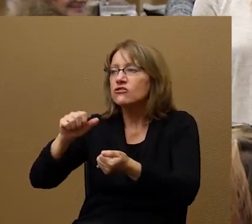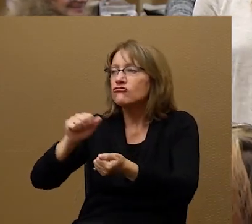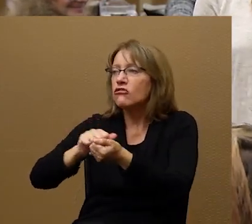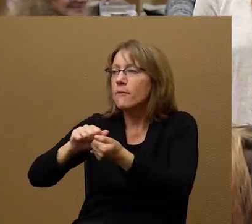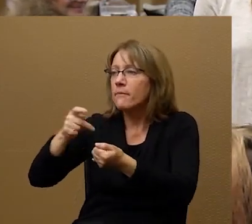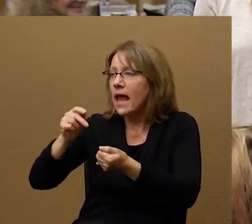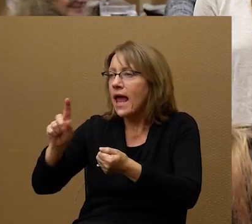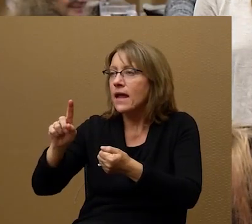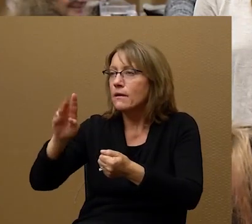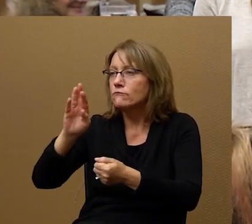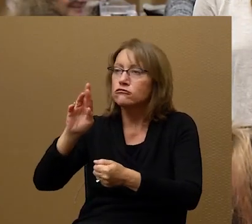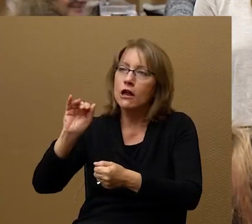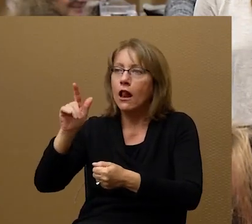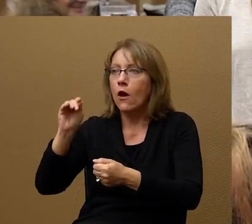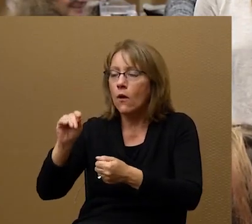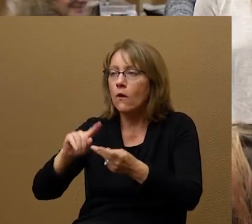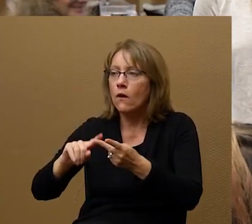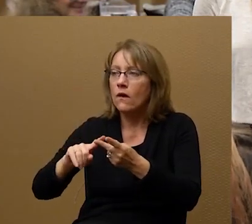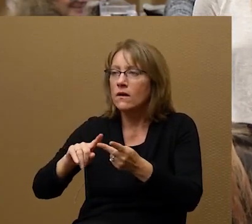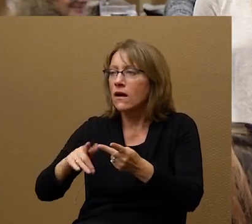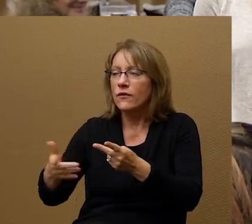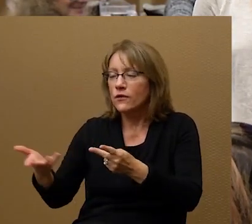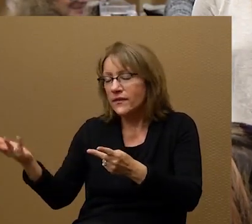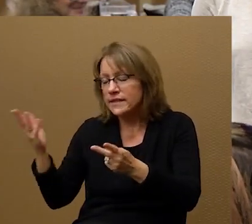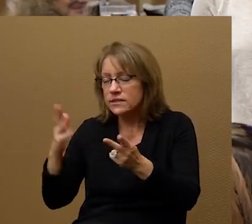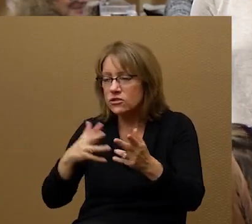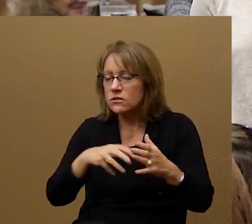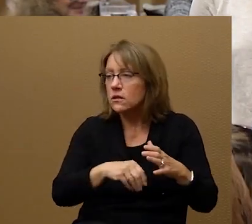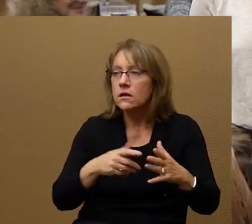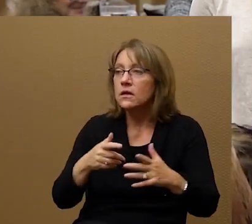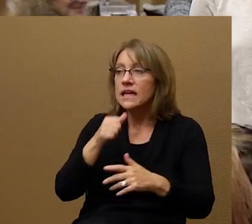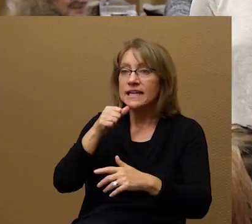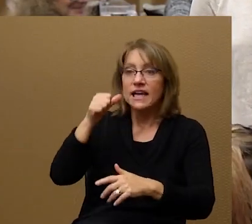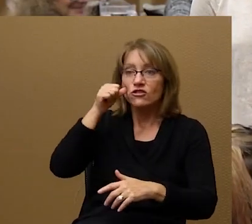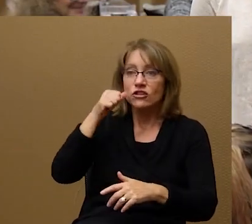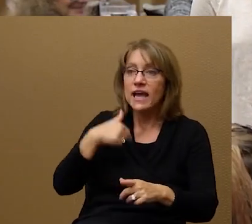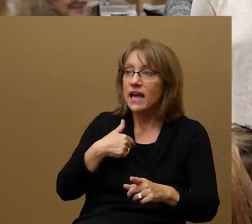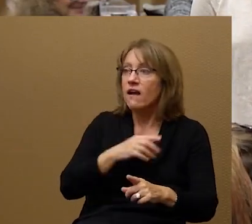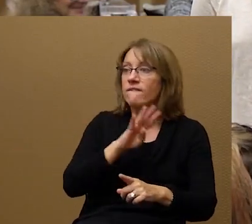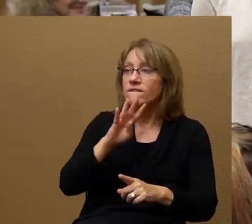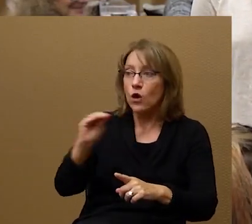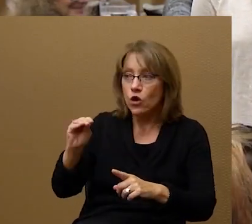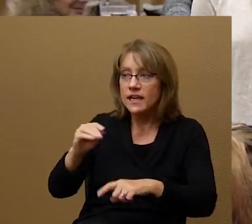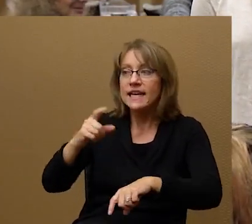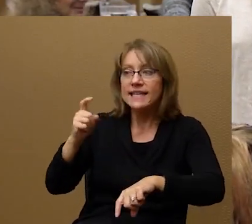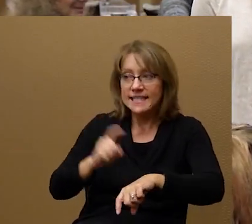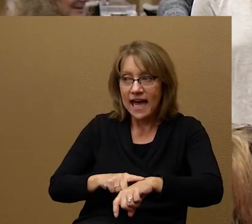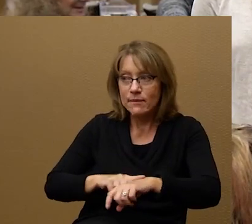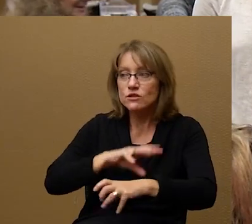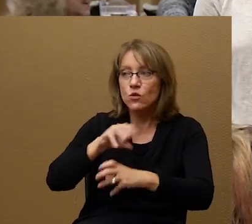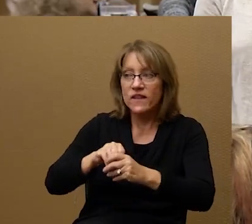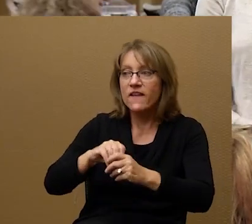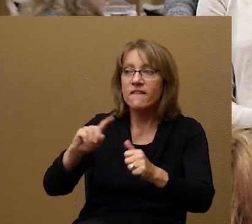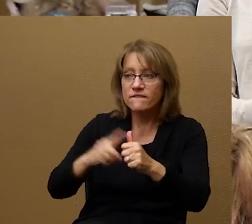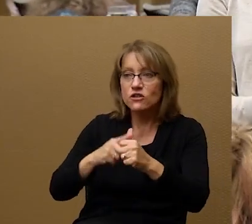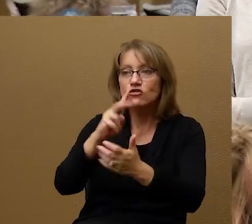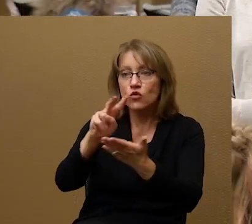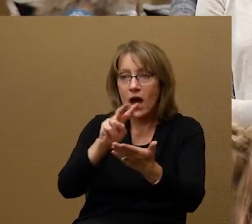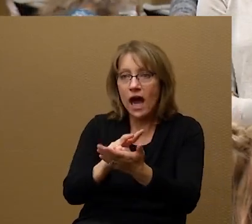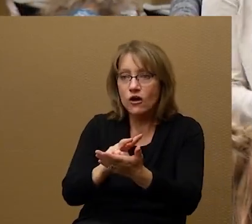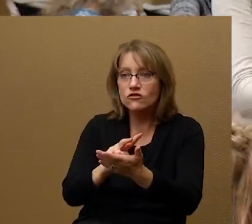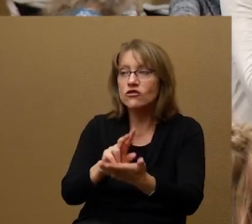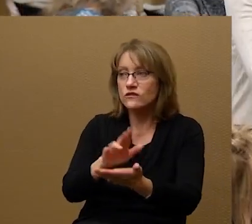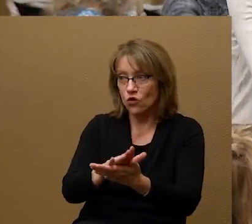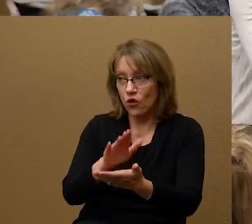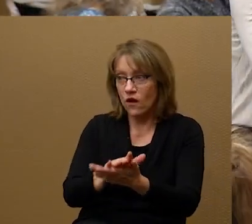goes, and it's escalating to the point of yesterday it was 40 times in the first 2 hours of school. So I'm here for